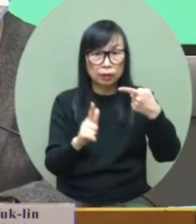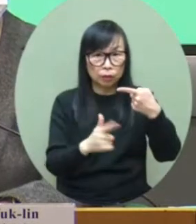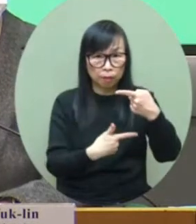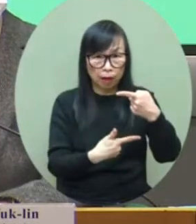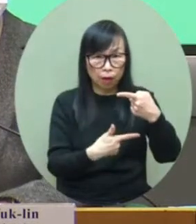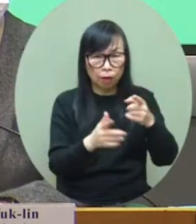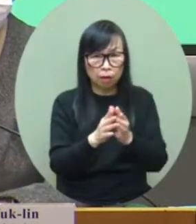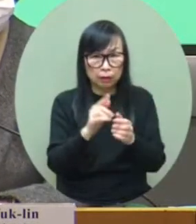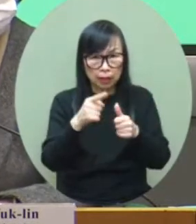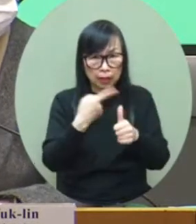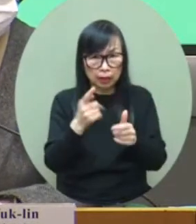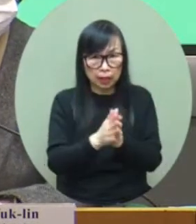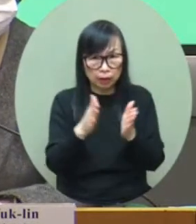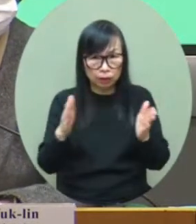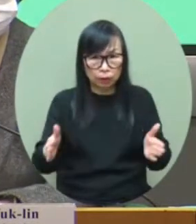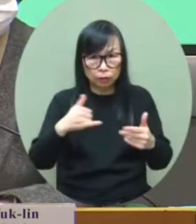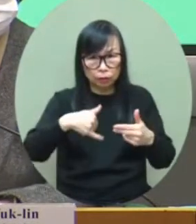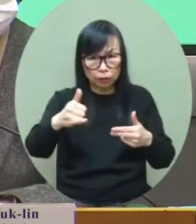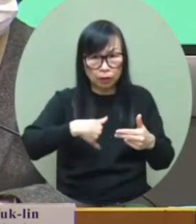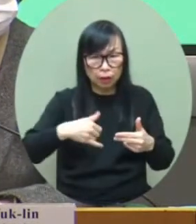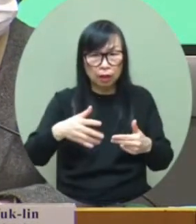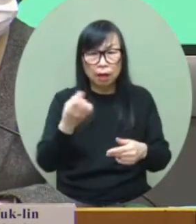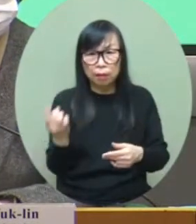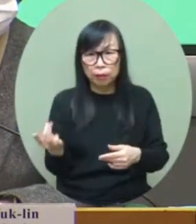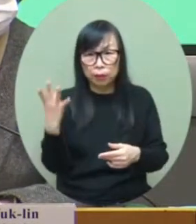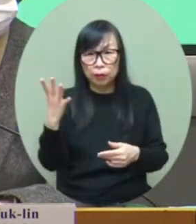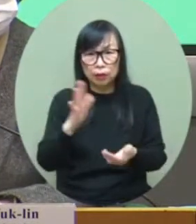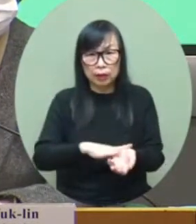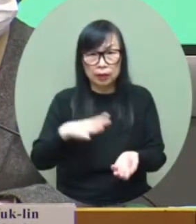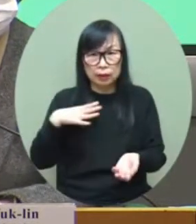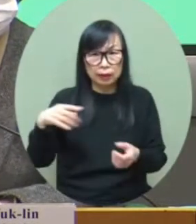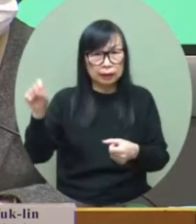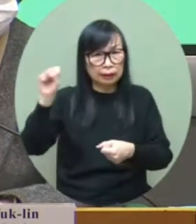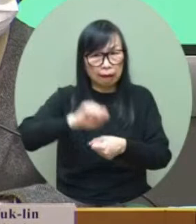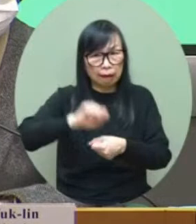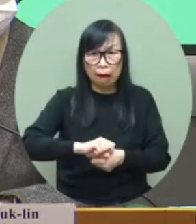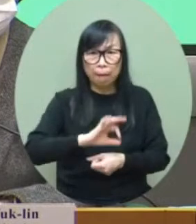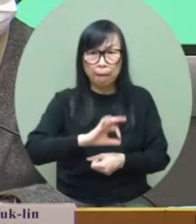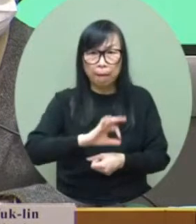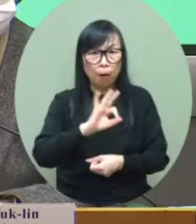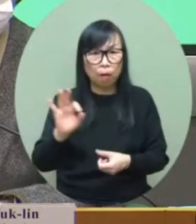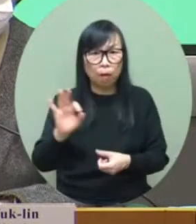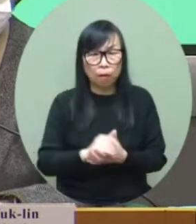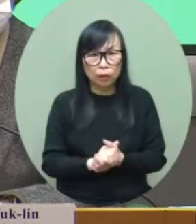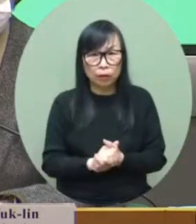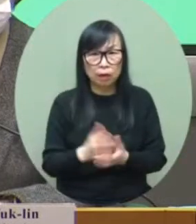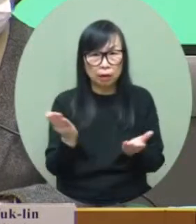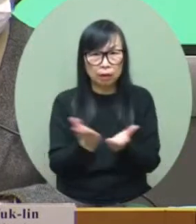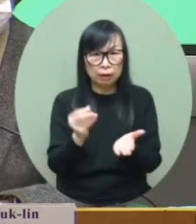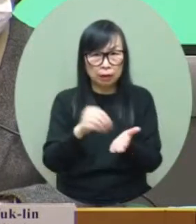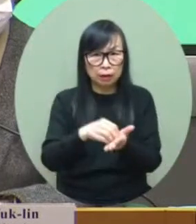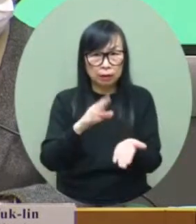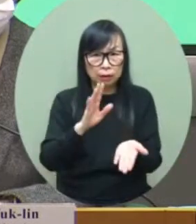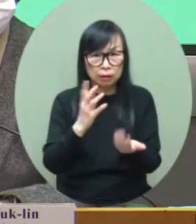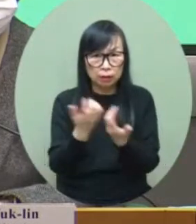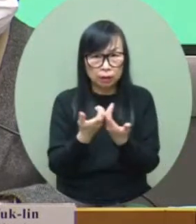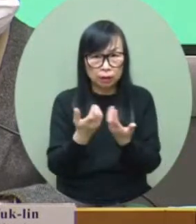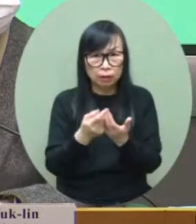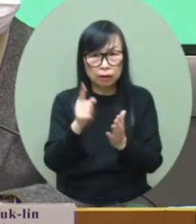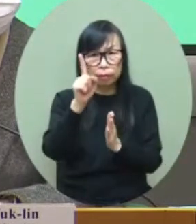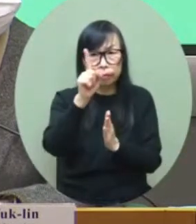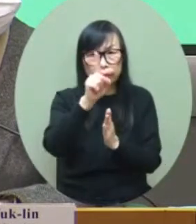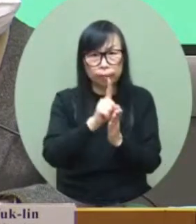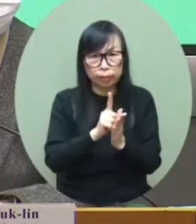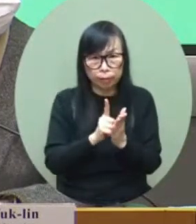is an 80% drop. It shows that since the first phase resumption of cross-boundary travel, the